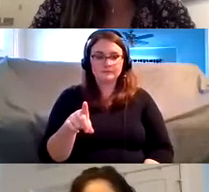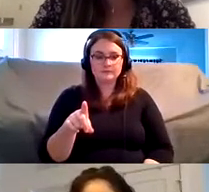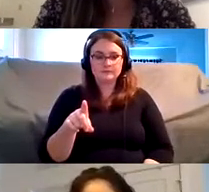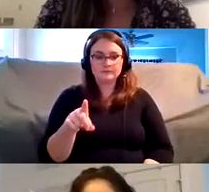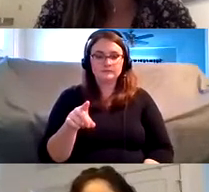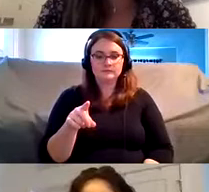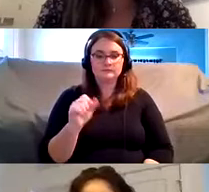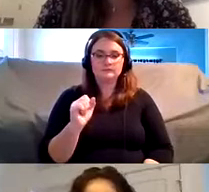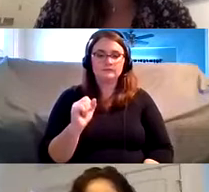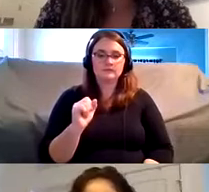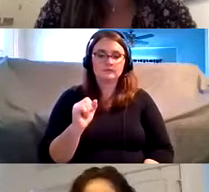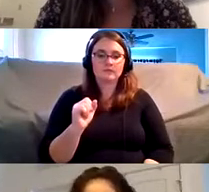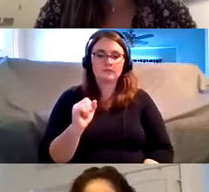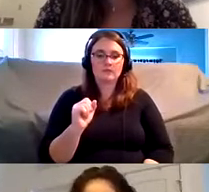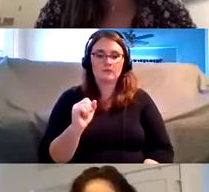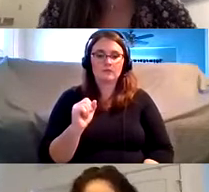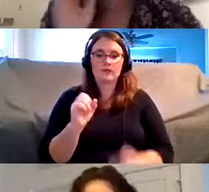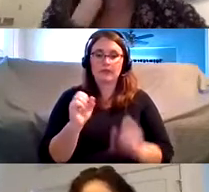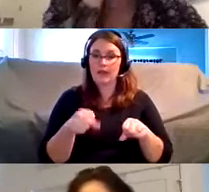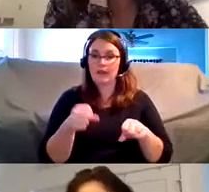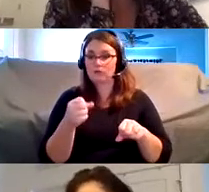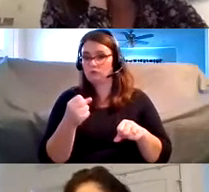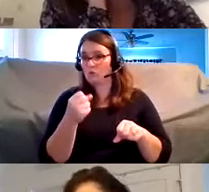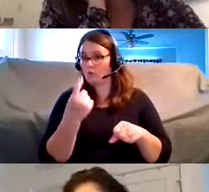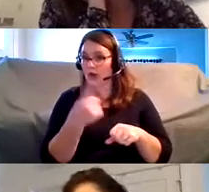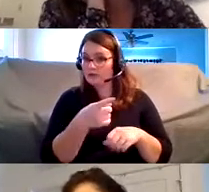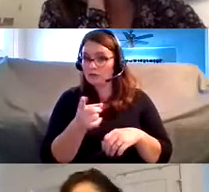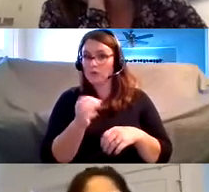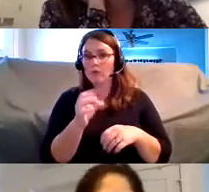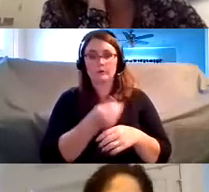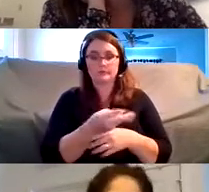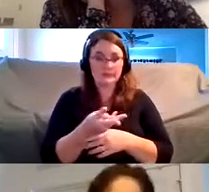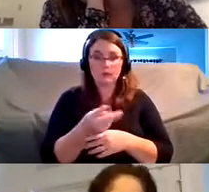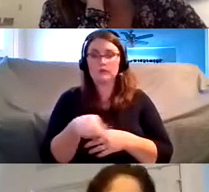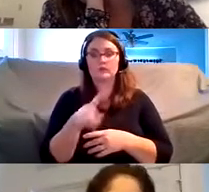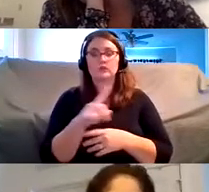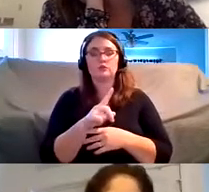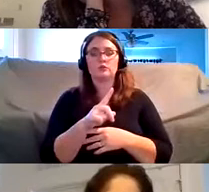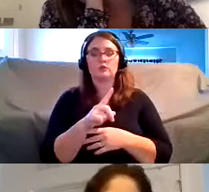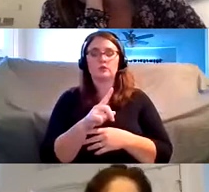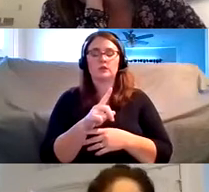so can one of you or several of you talk about when you learn about bias?